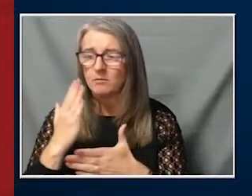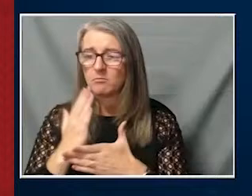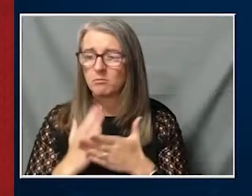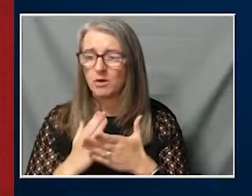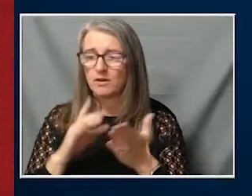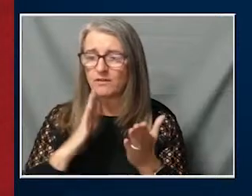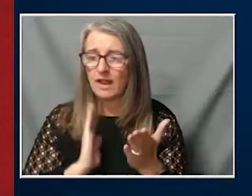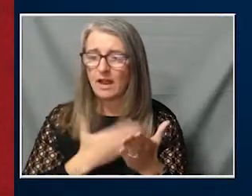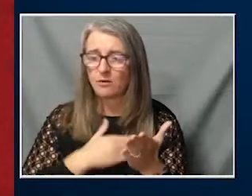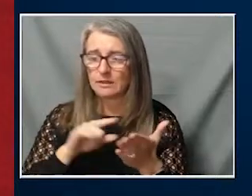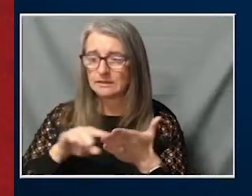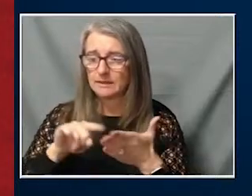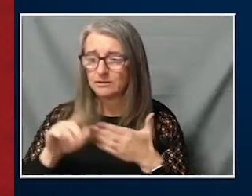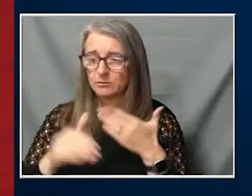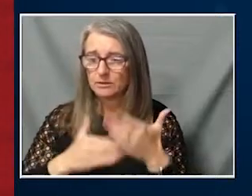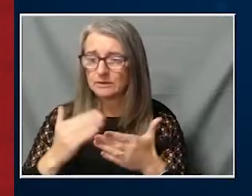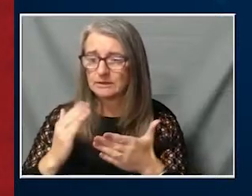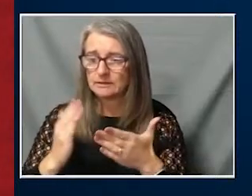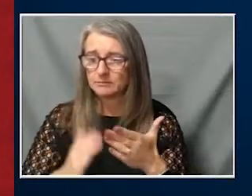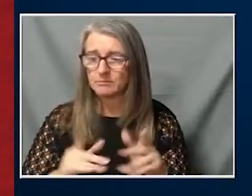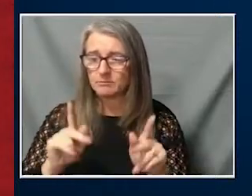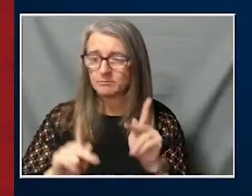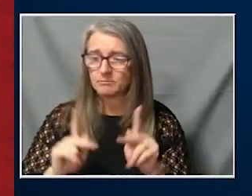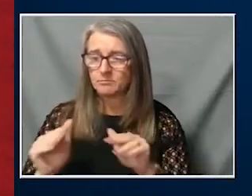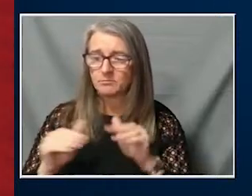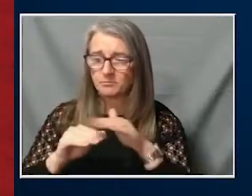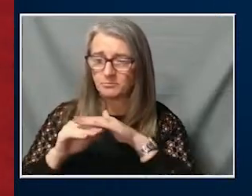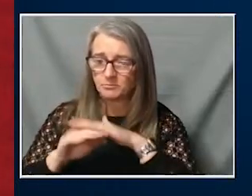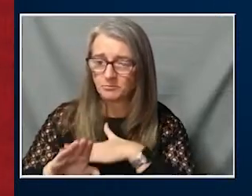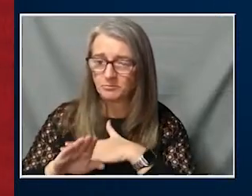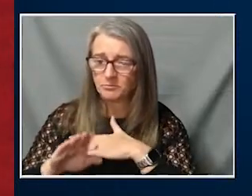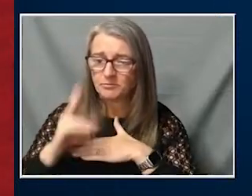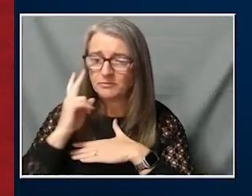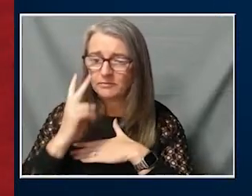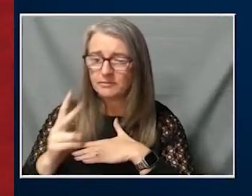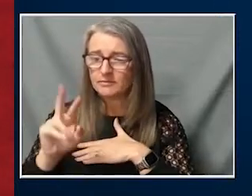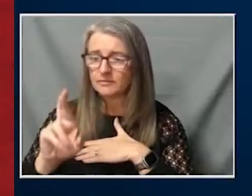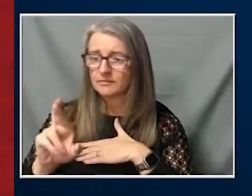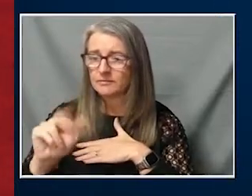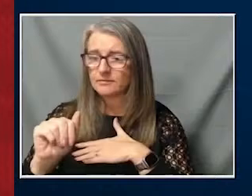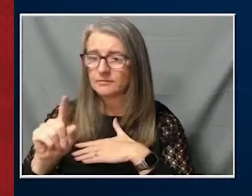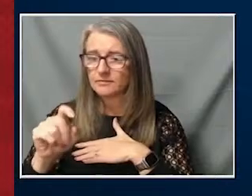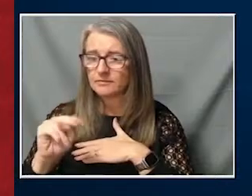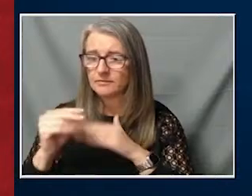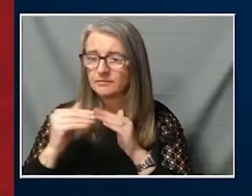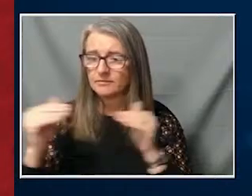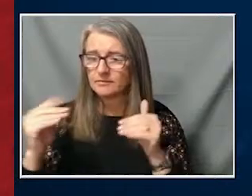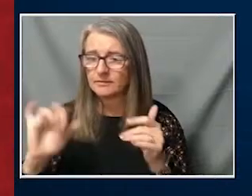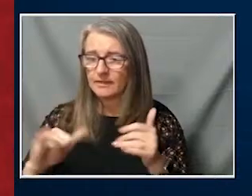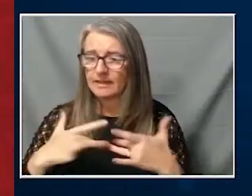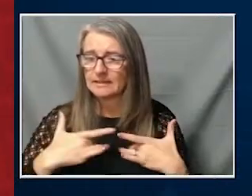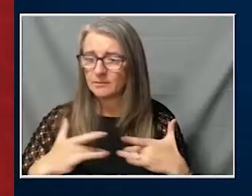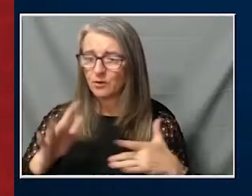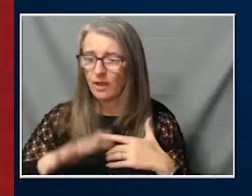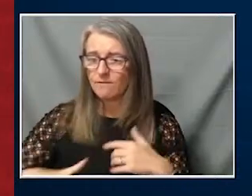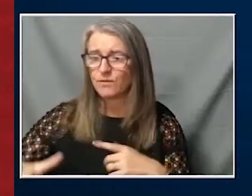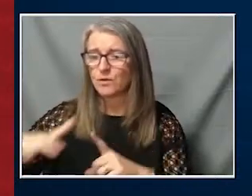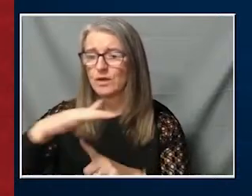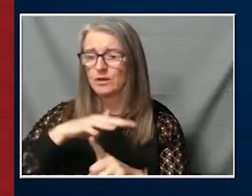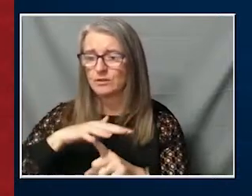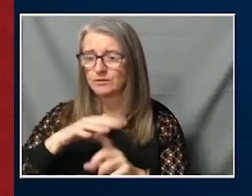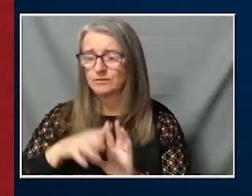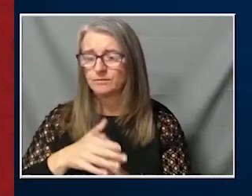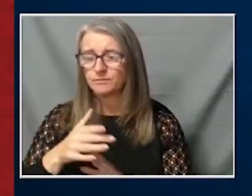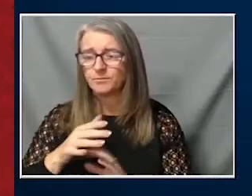inspection process. You had to have somebody come over and make sure that see what the radon levels. Is that typical everywhere?